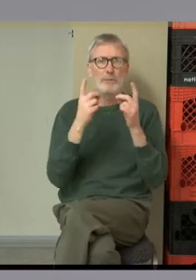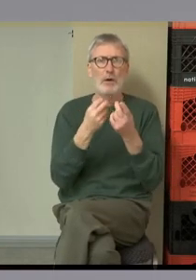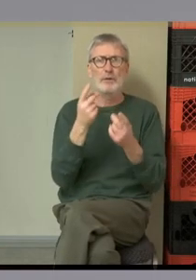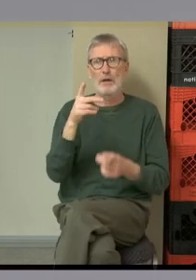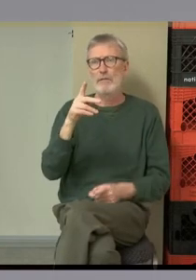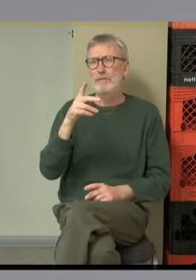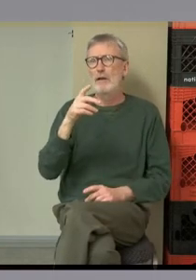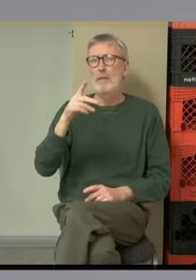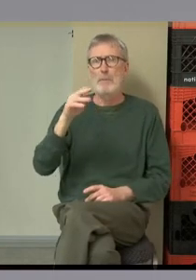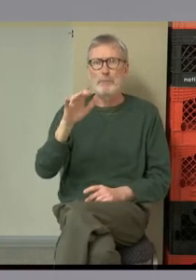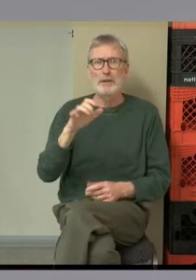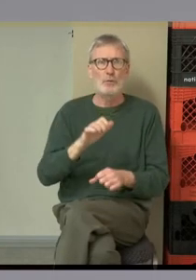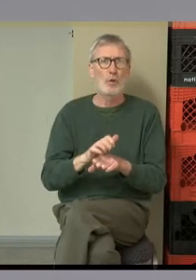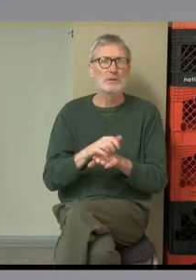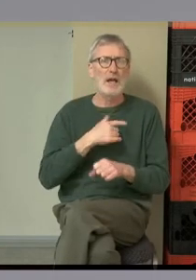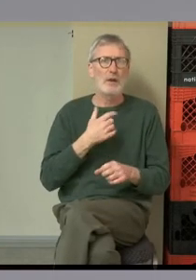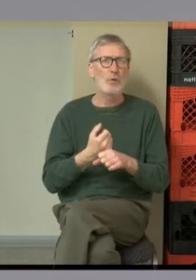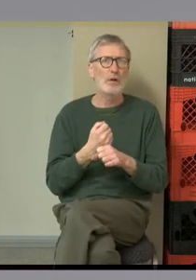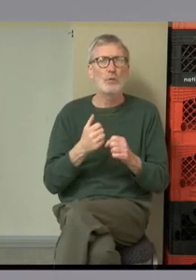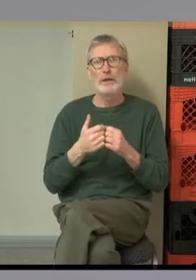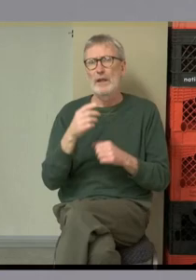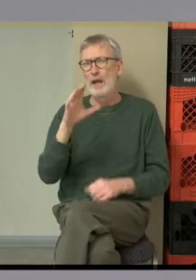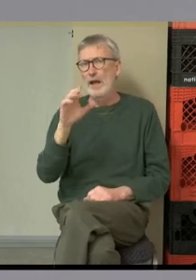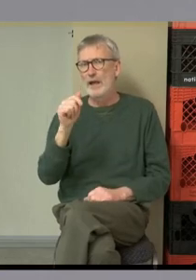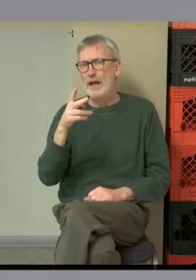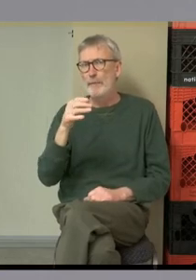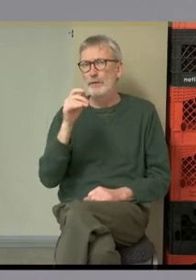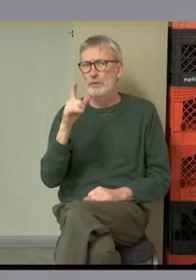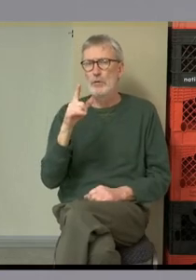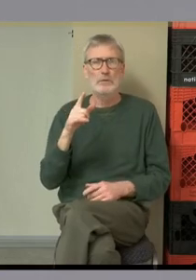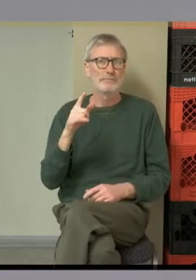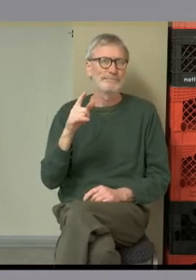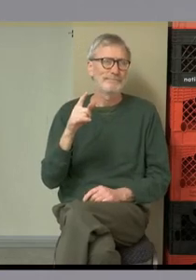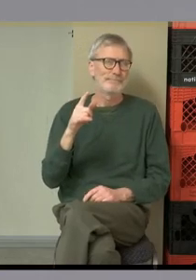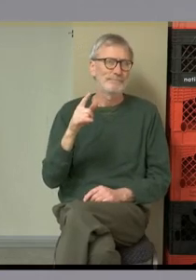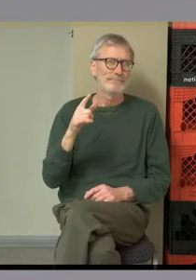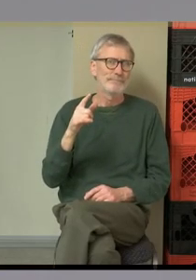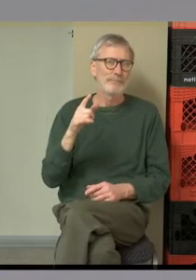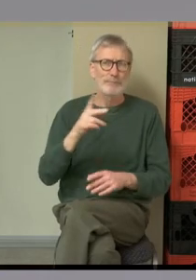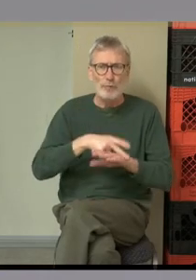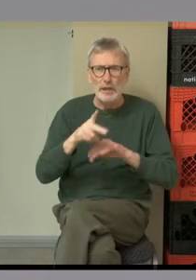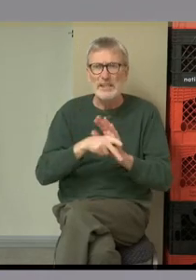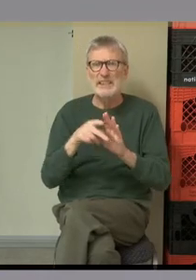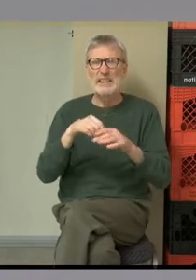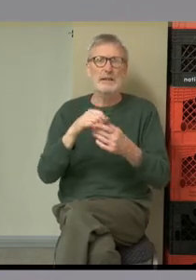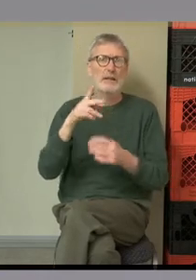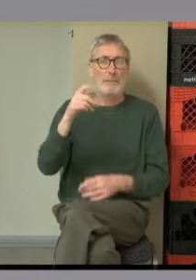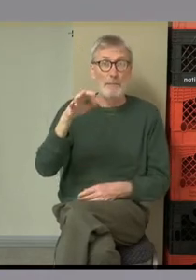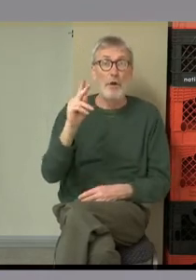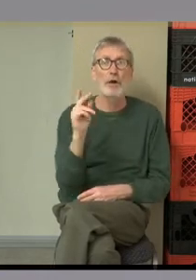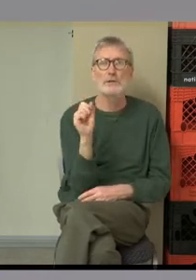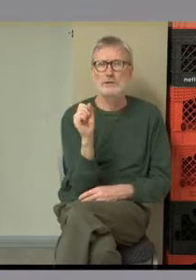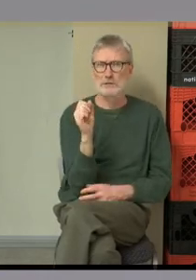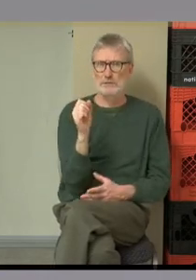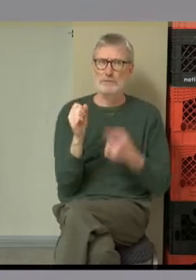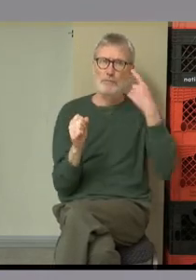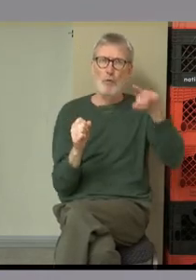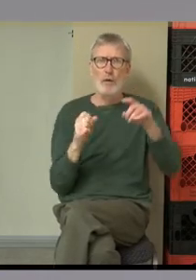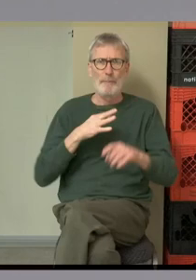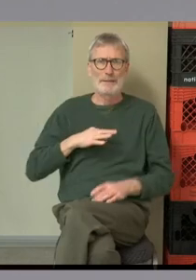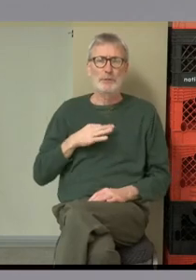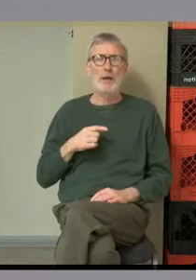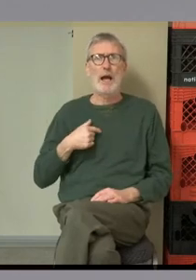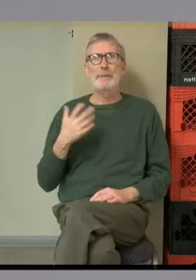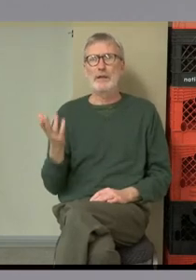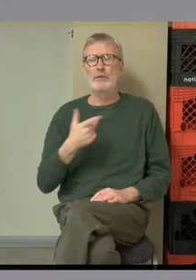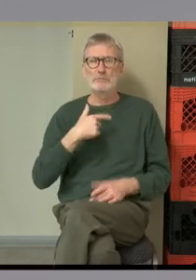I oversee our capital projects within the park system in the city. So I'm here tonight to